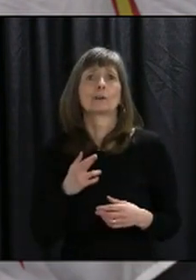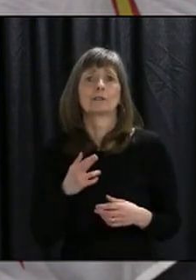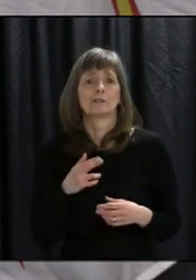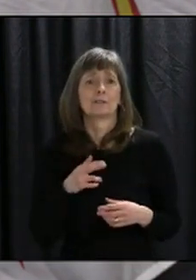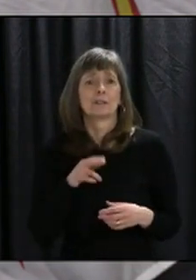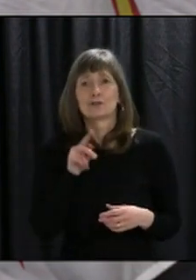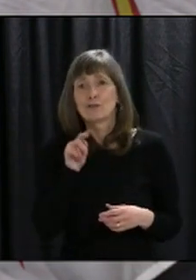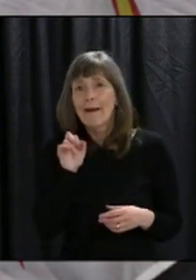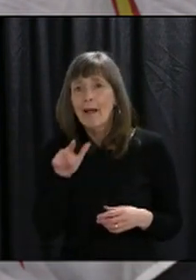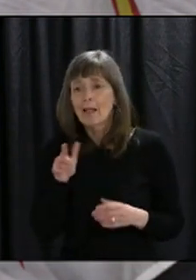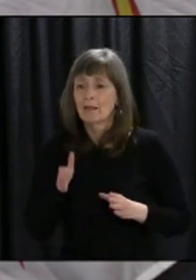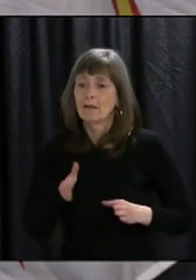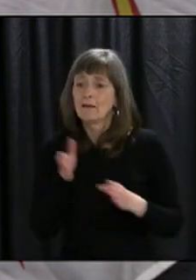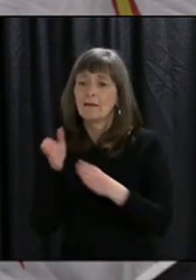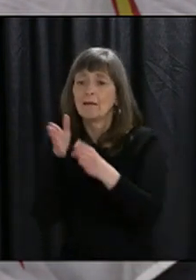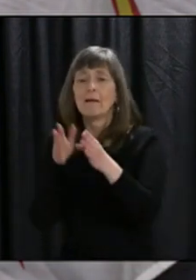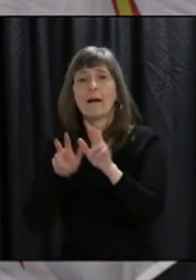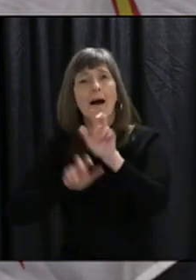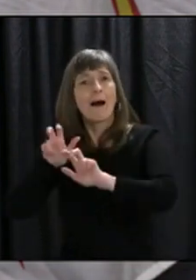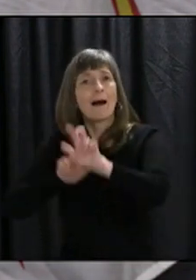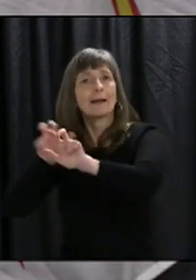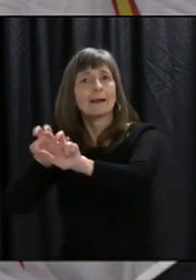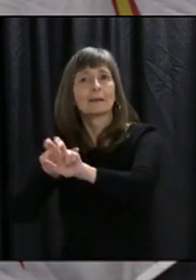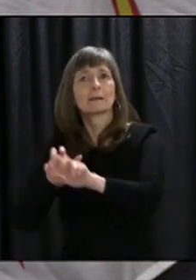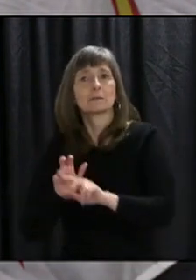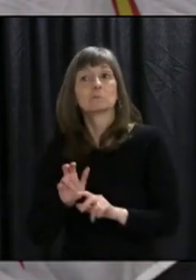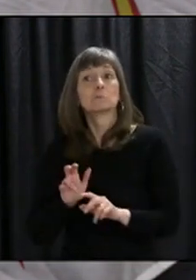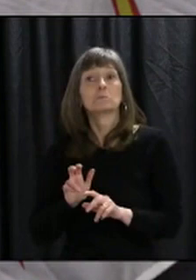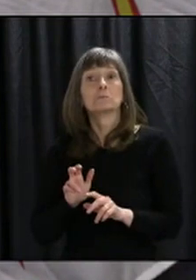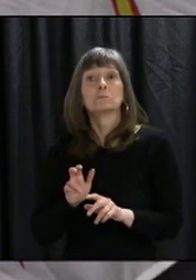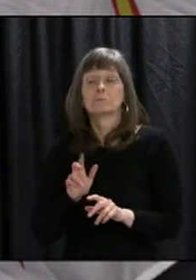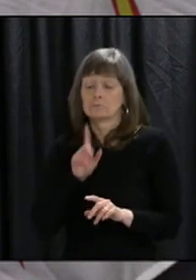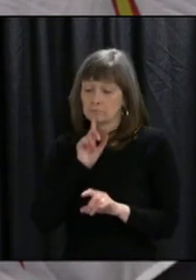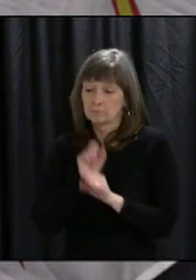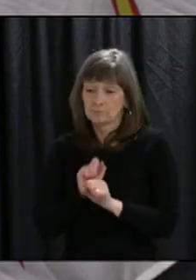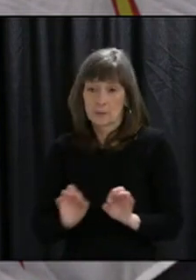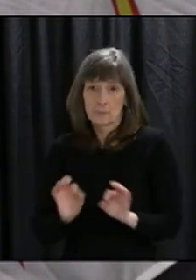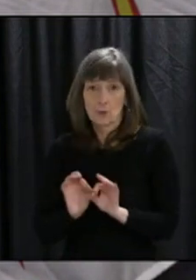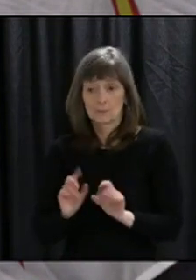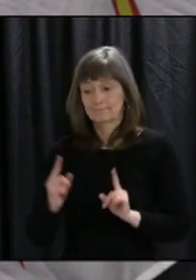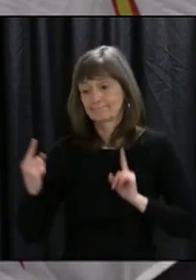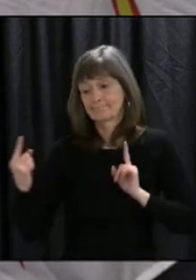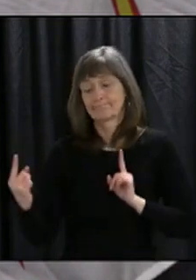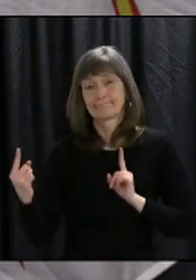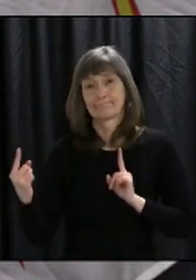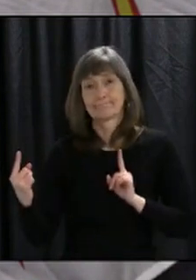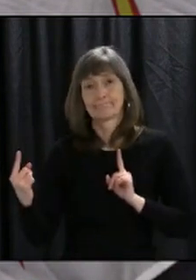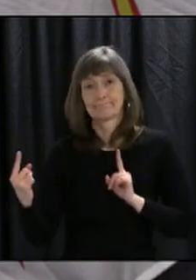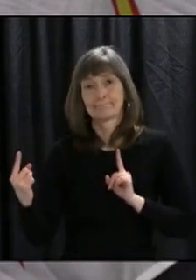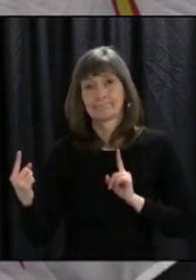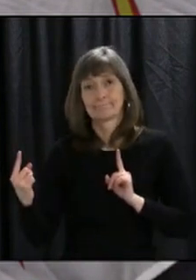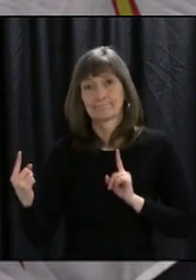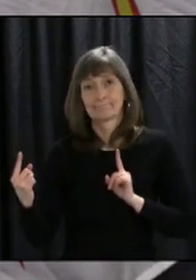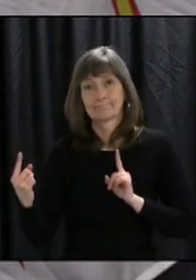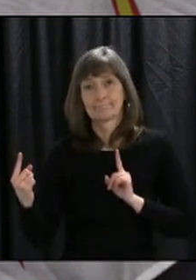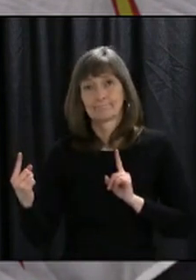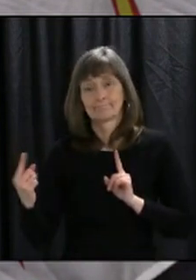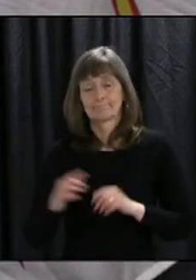on a trail is, as long as you can respect physical distancing, is still a safe thing to do with regard to COVID. Thank you.